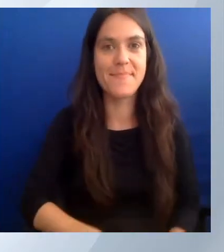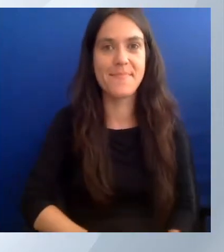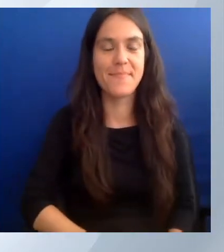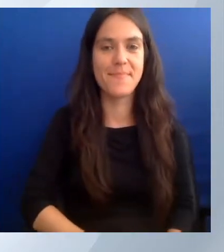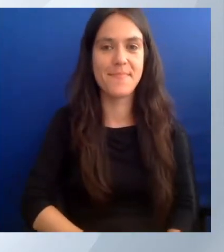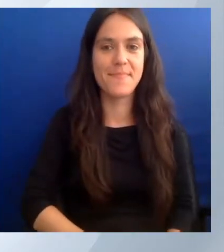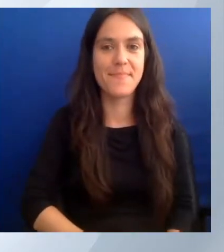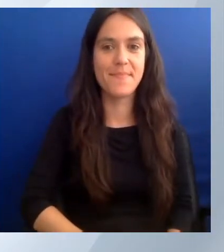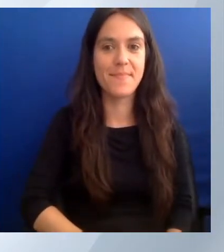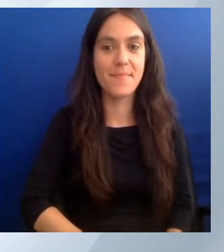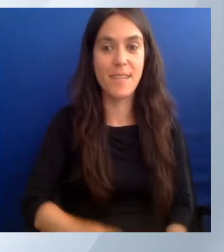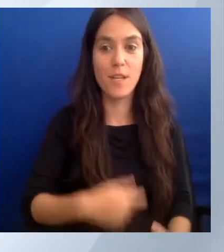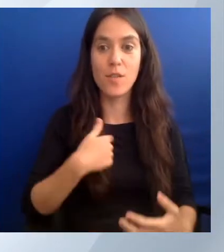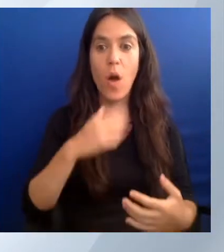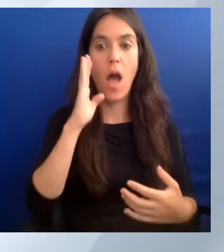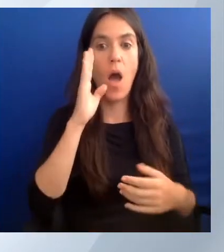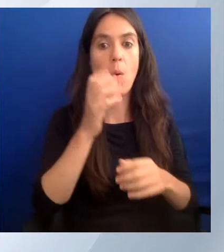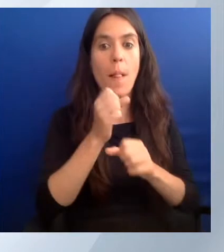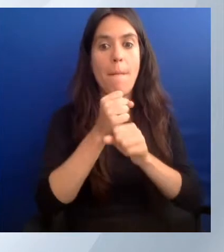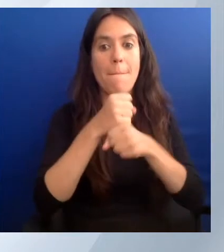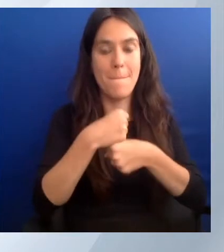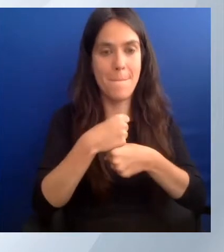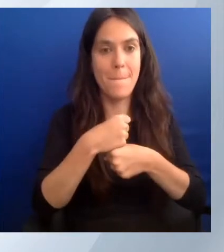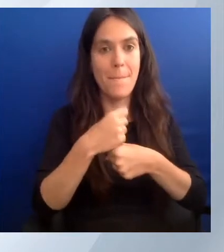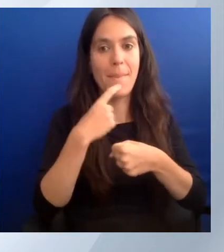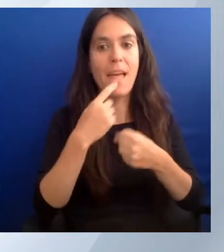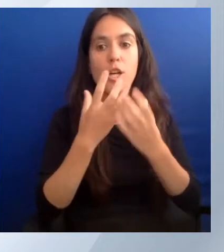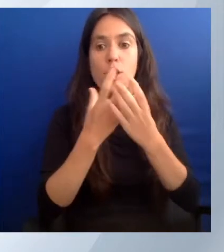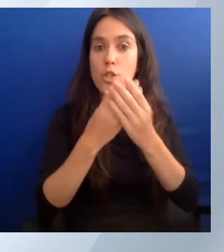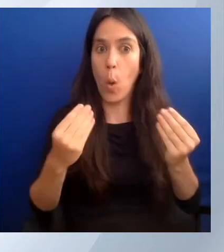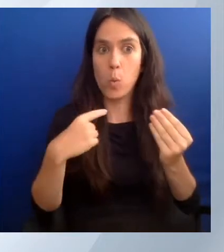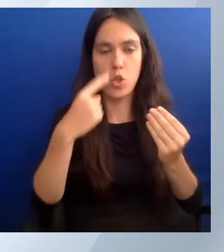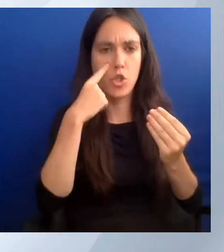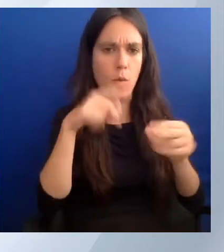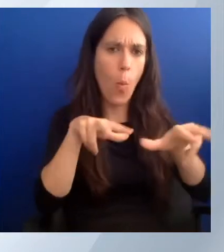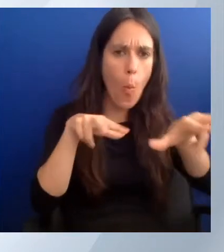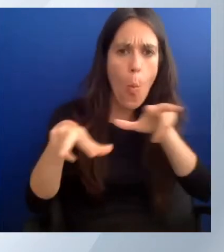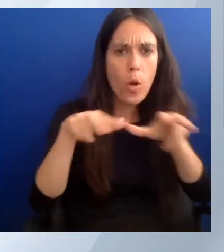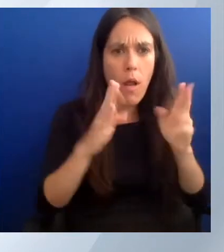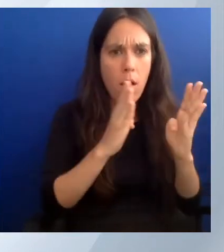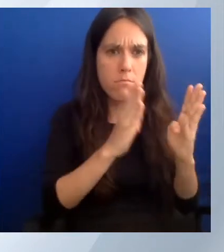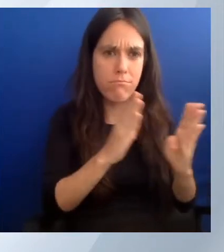So I'm just going to make a folder in my solution to organize my code.